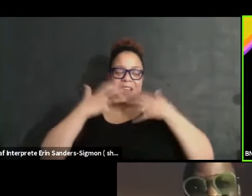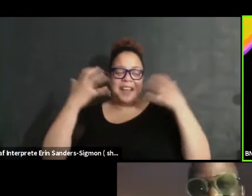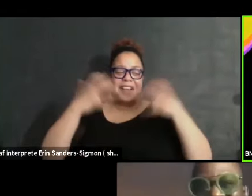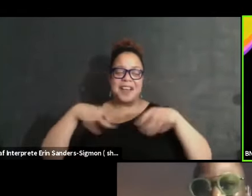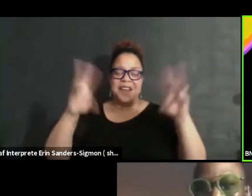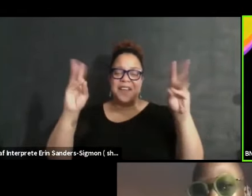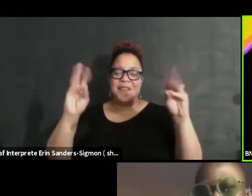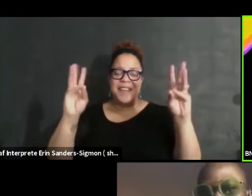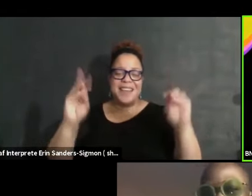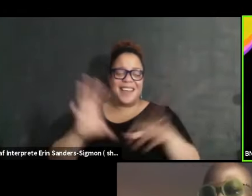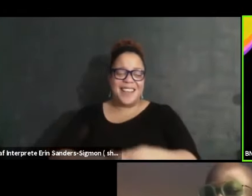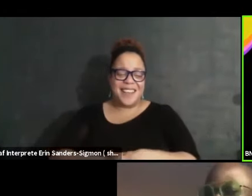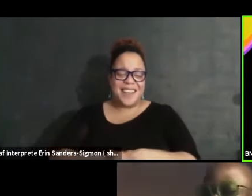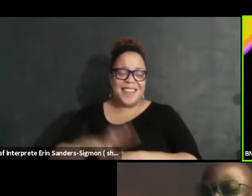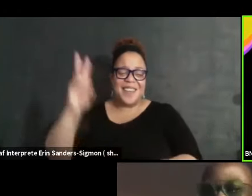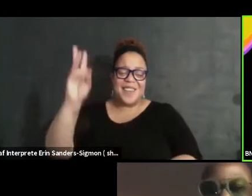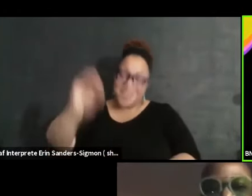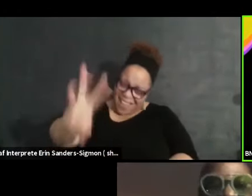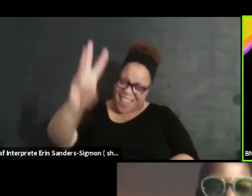Wow.